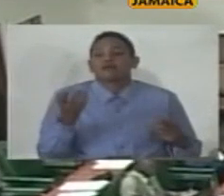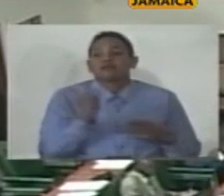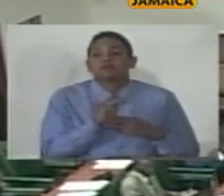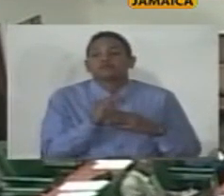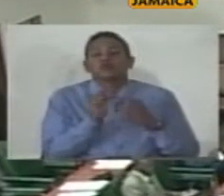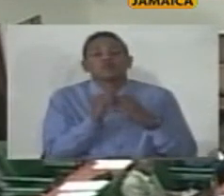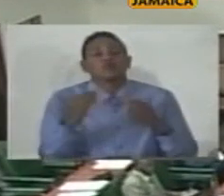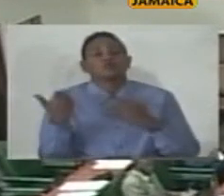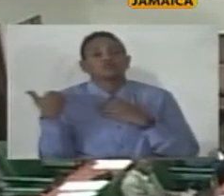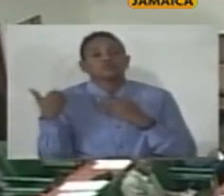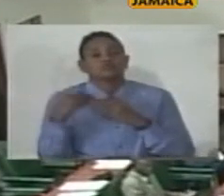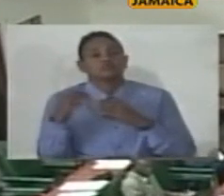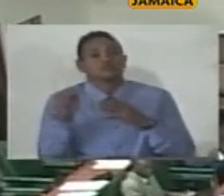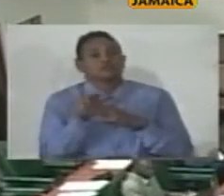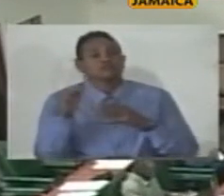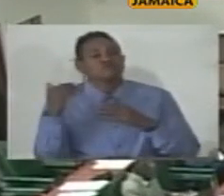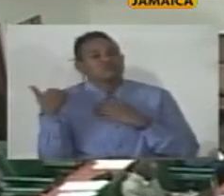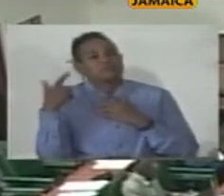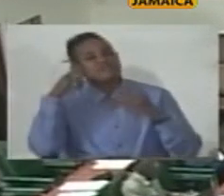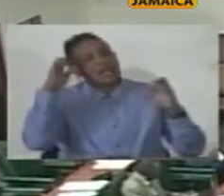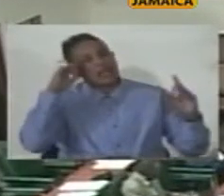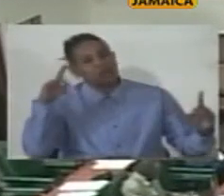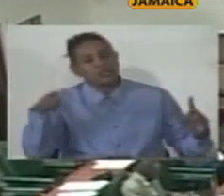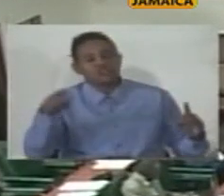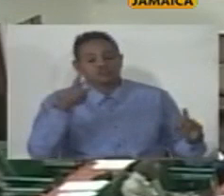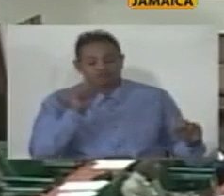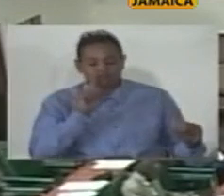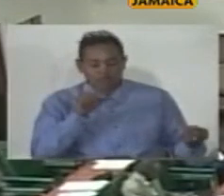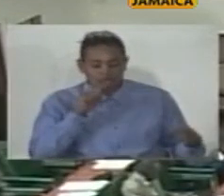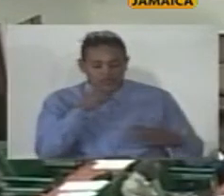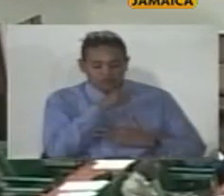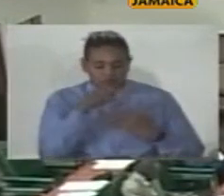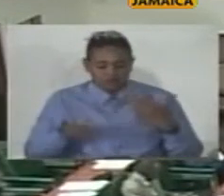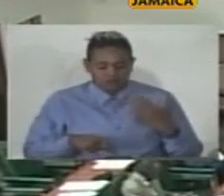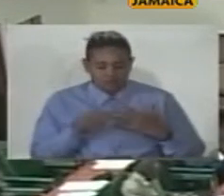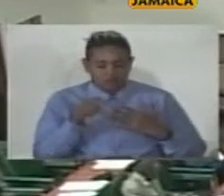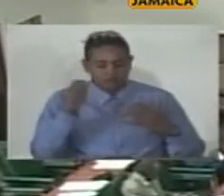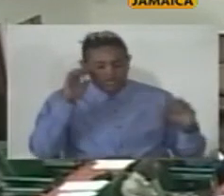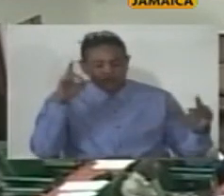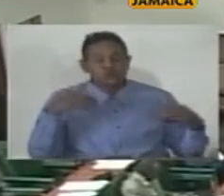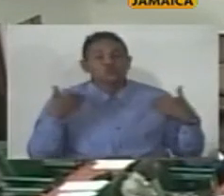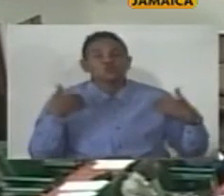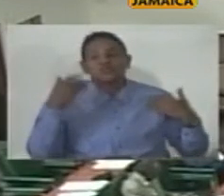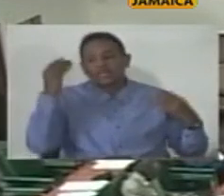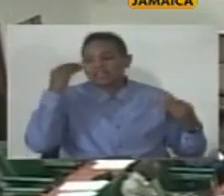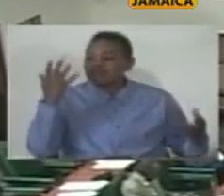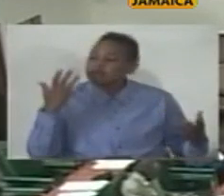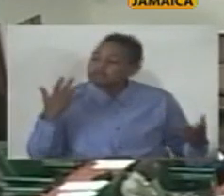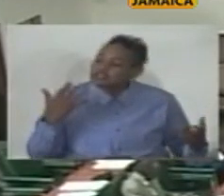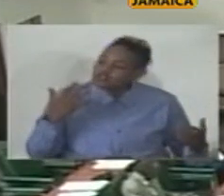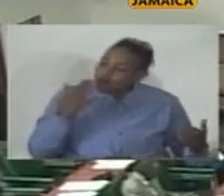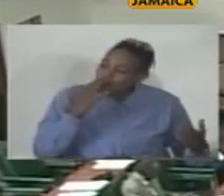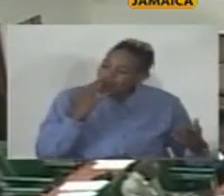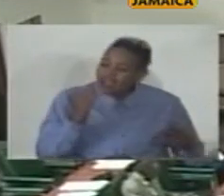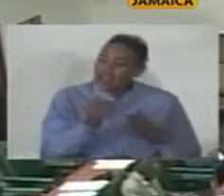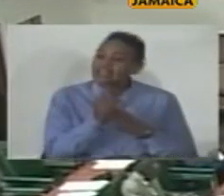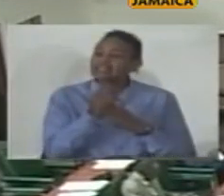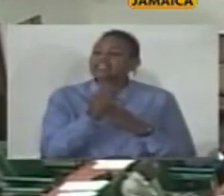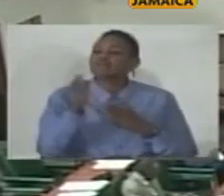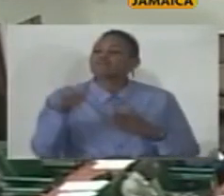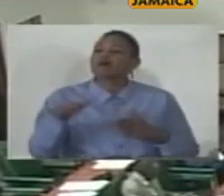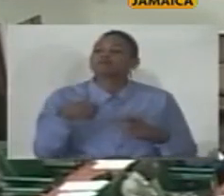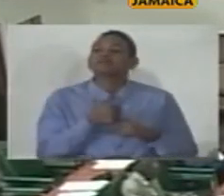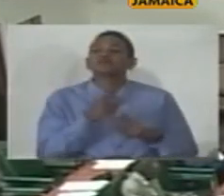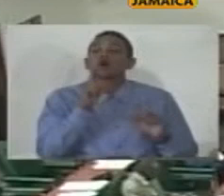without portfolio with responsibility for education, youth and information, and Leader of the House